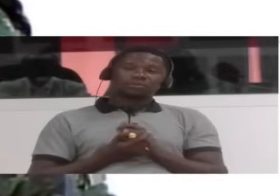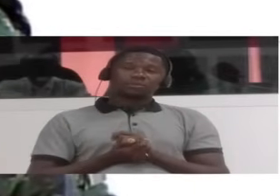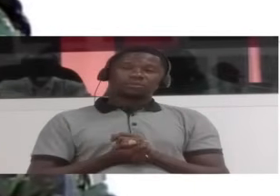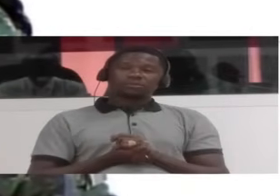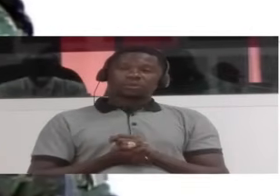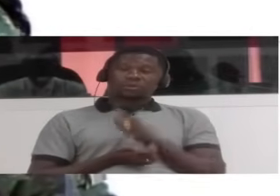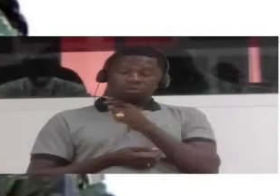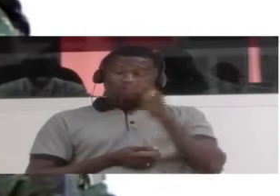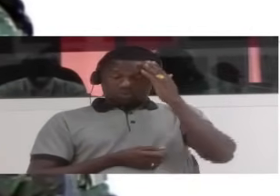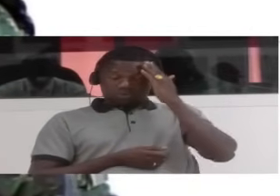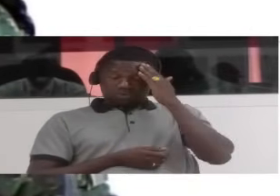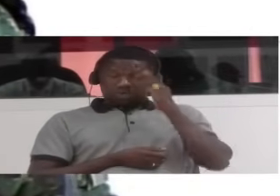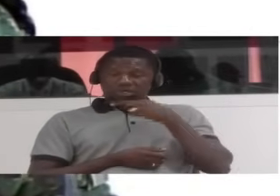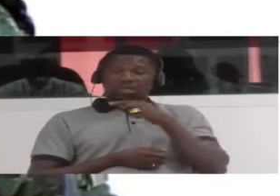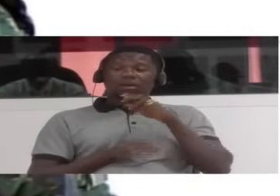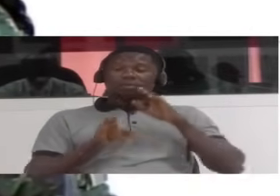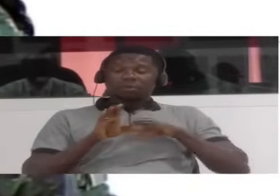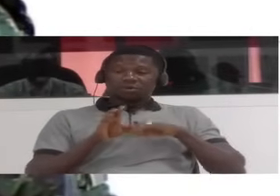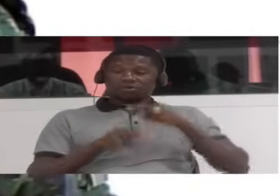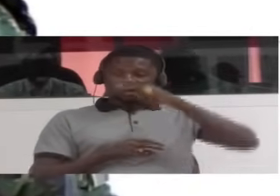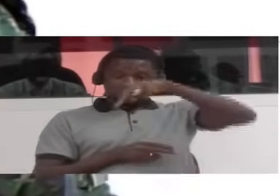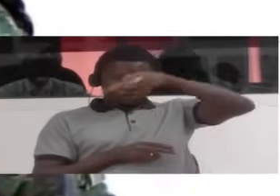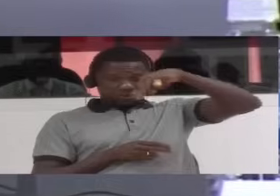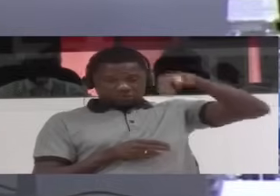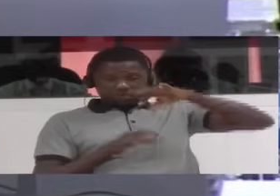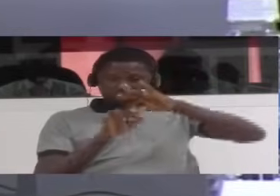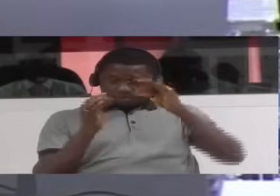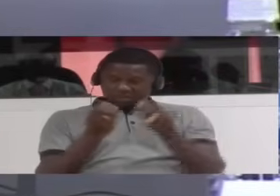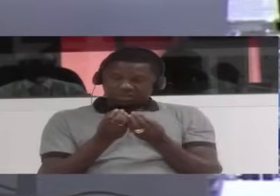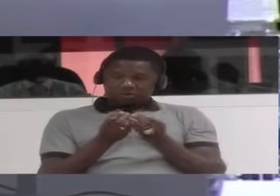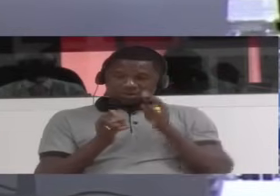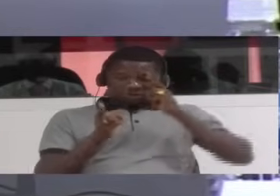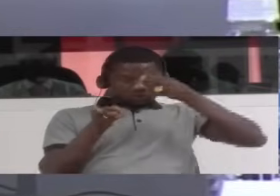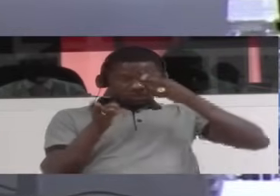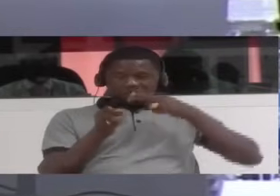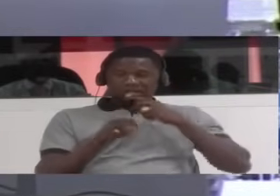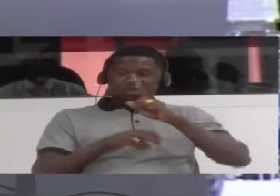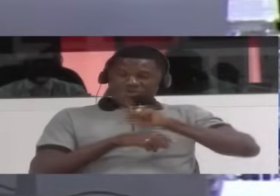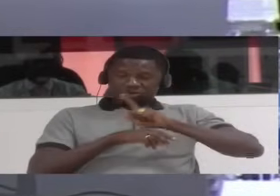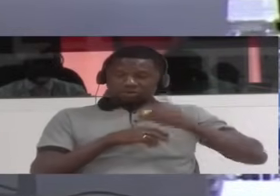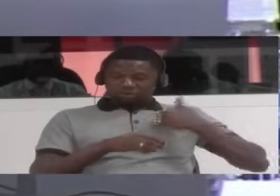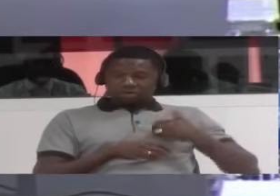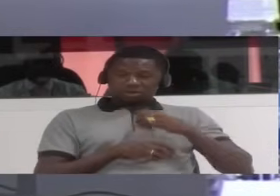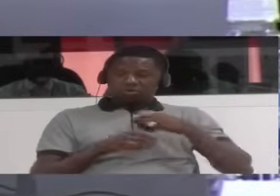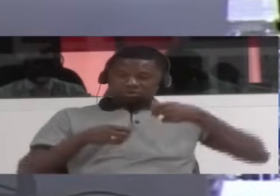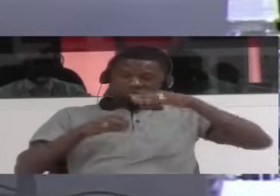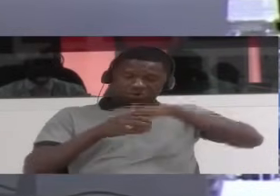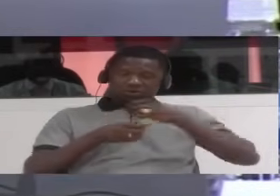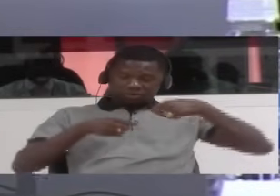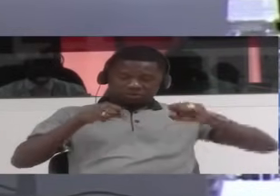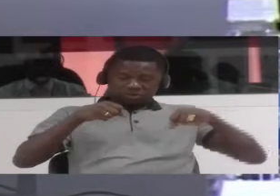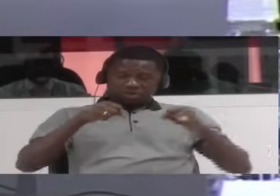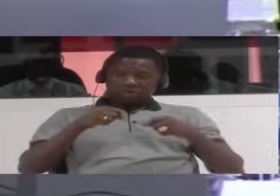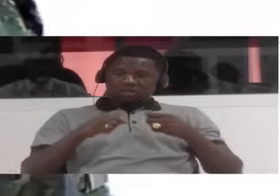But you know that a member of the patrol team shot at a civilian who was on a motorcycle allegedly